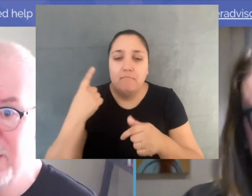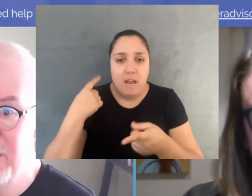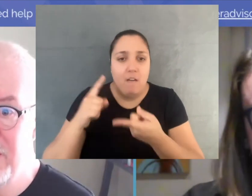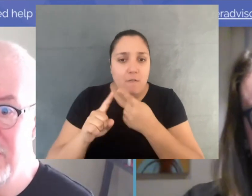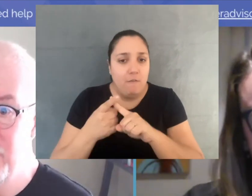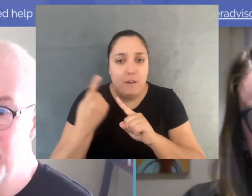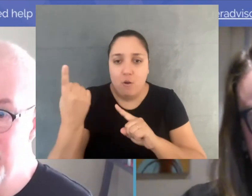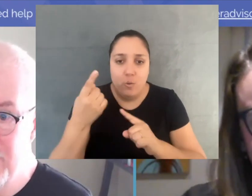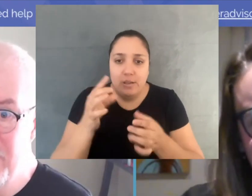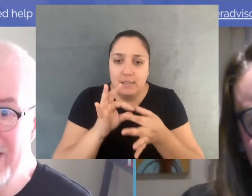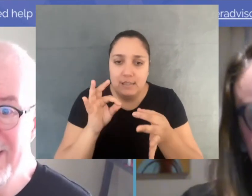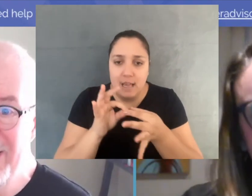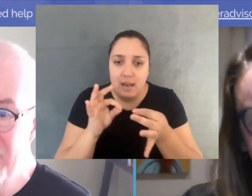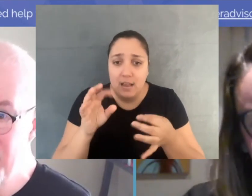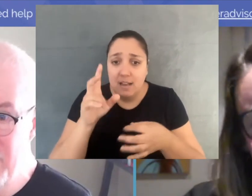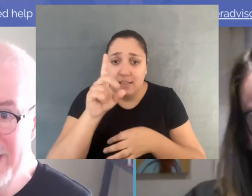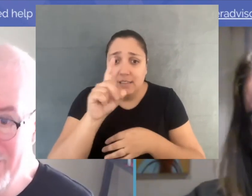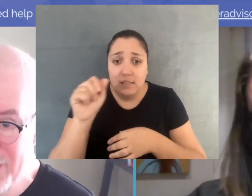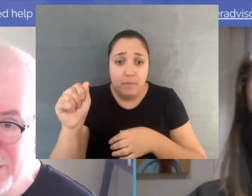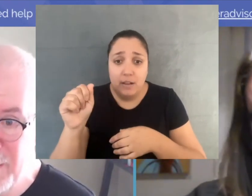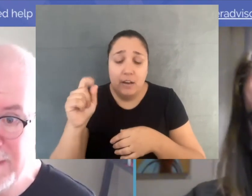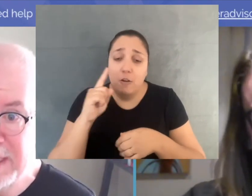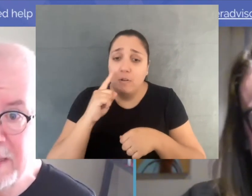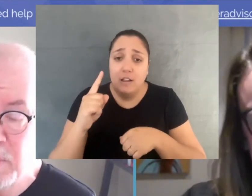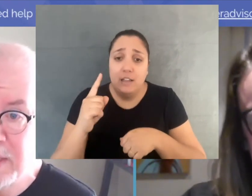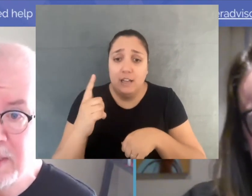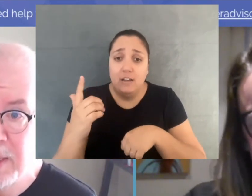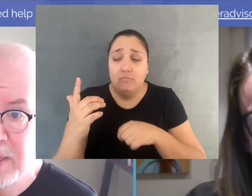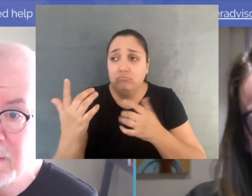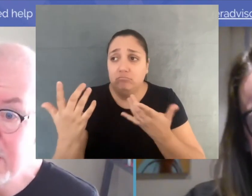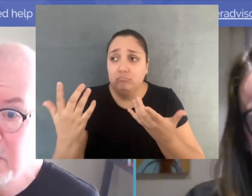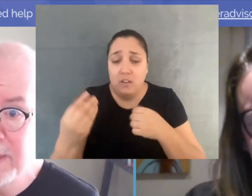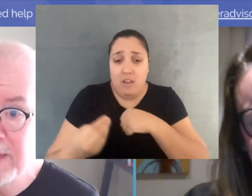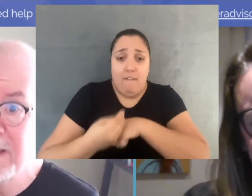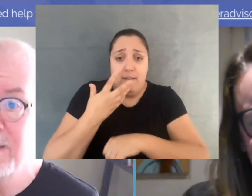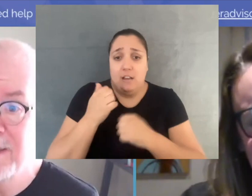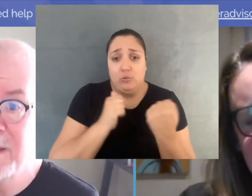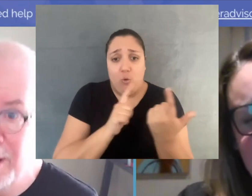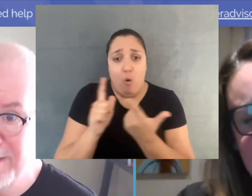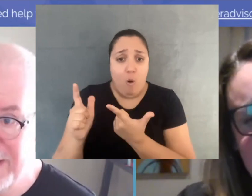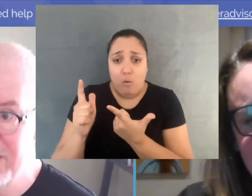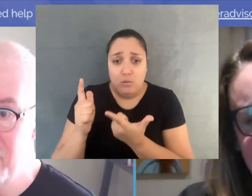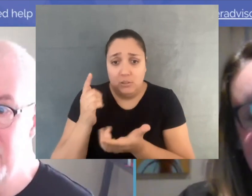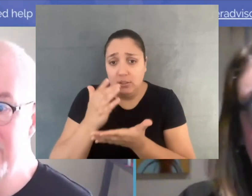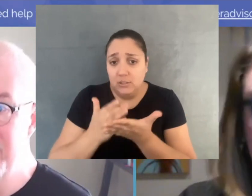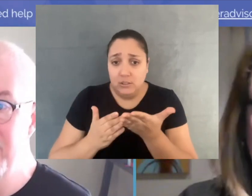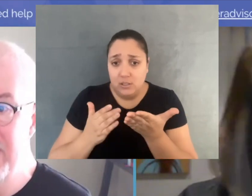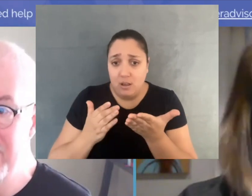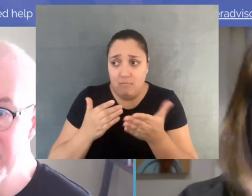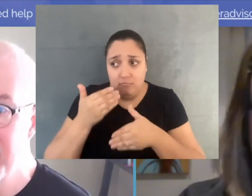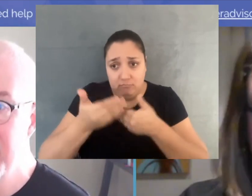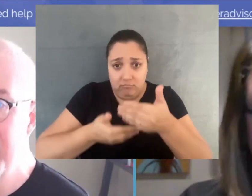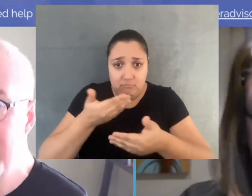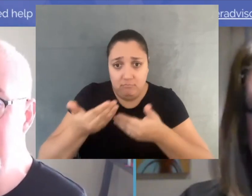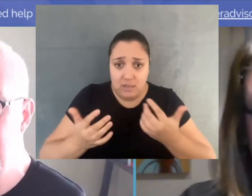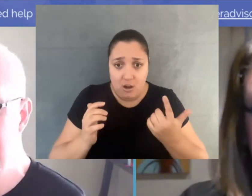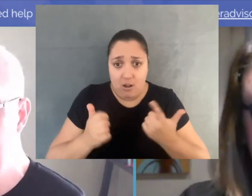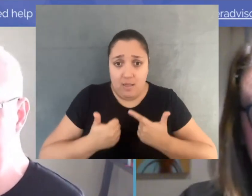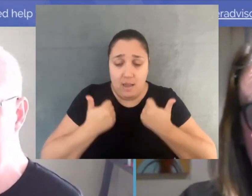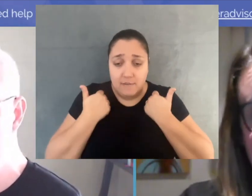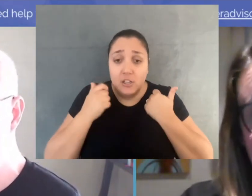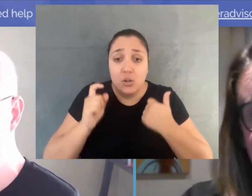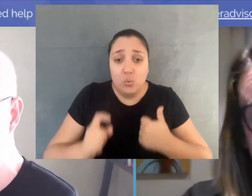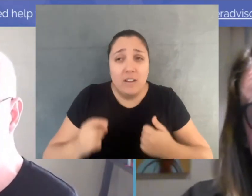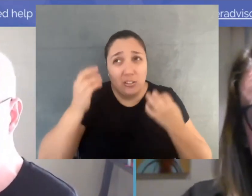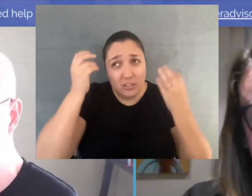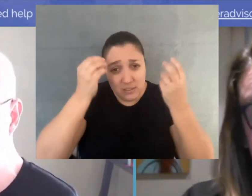something a friend of mine from many years ago always said, which is that, disability touches us all at some point in our lives. And we need to